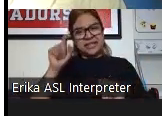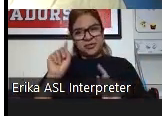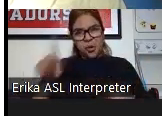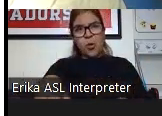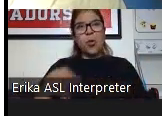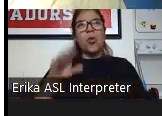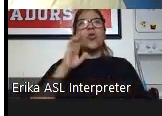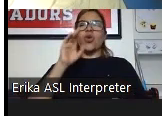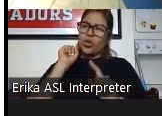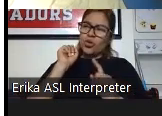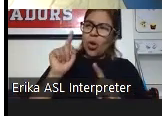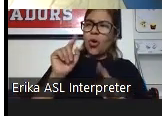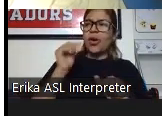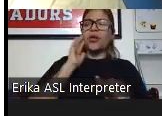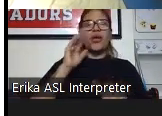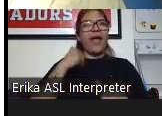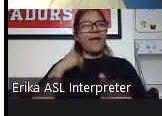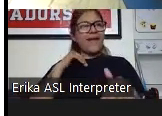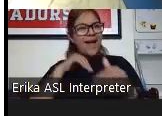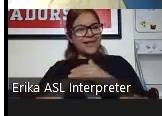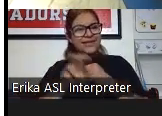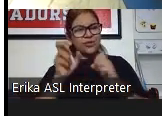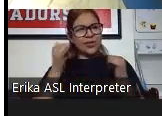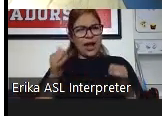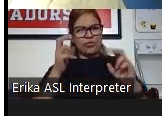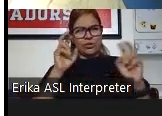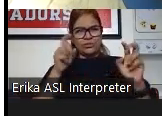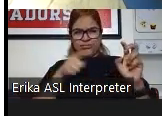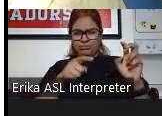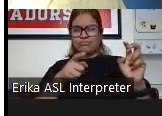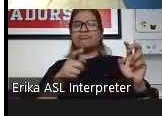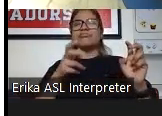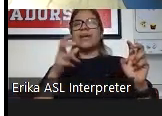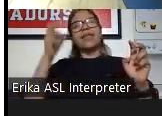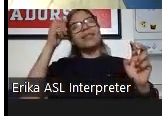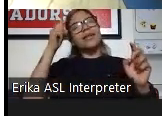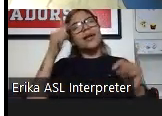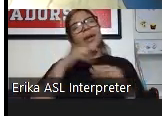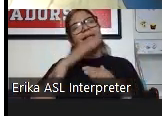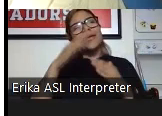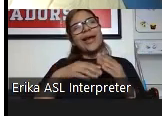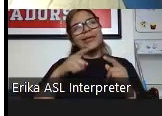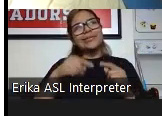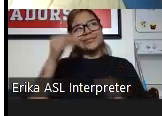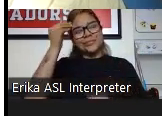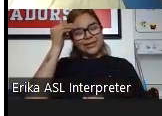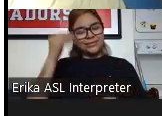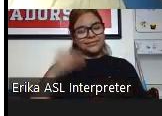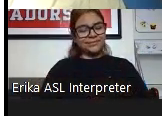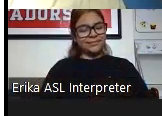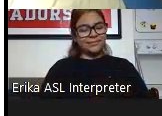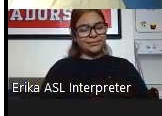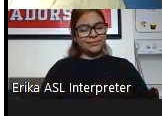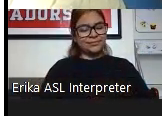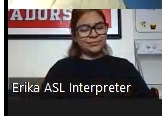there. As you see with this quote, we want to begin with the end in mind. Next slide,